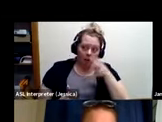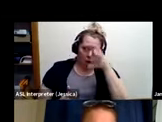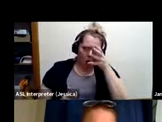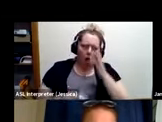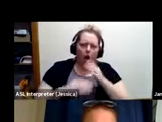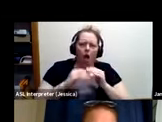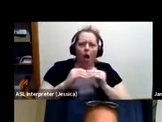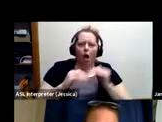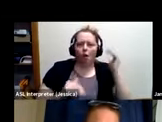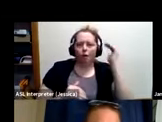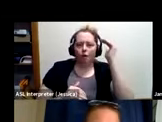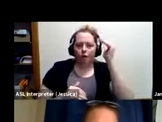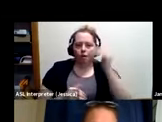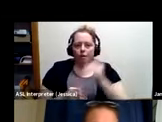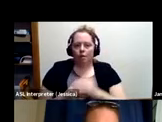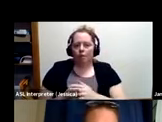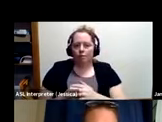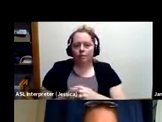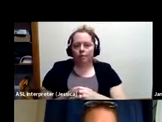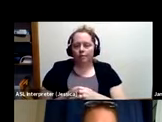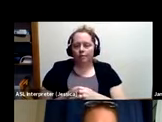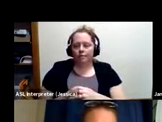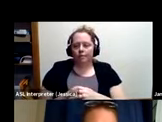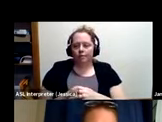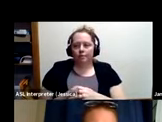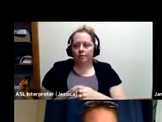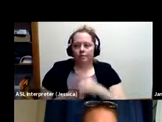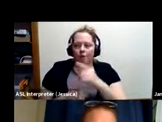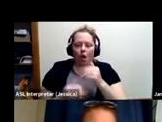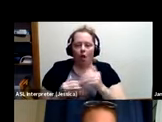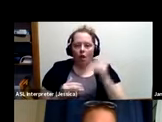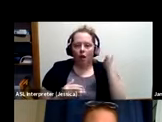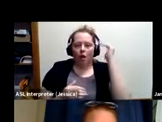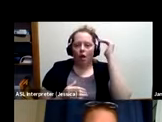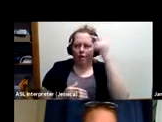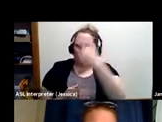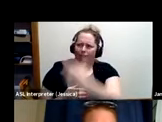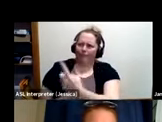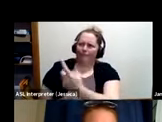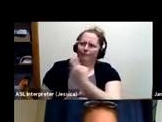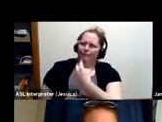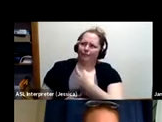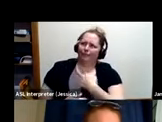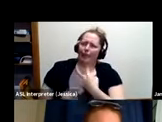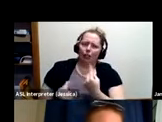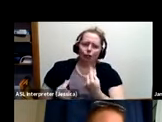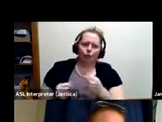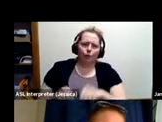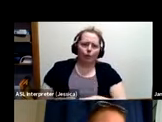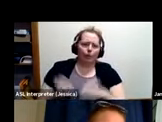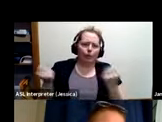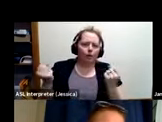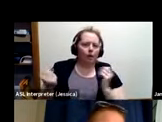of asking me to do things that, you know, were just out of our best practices and something we wouldn't do.